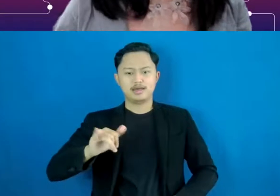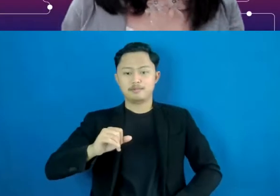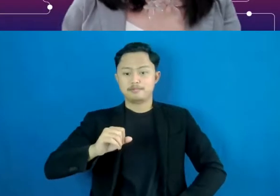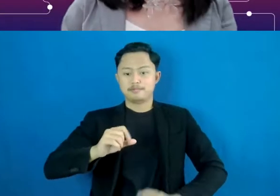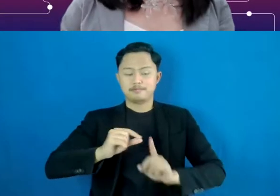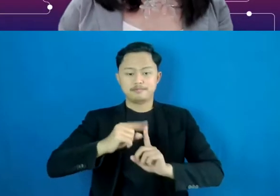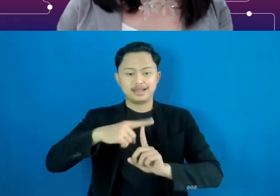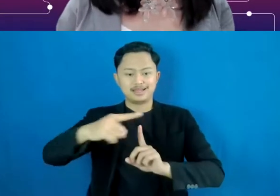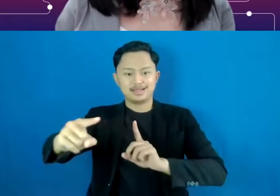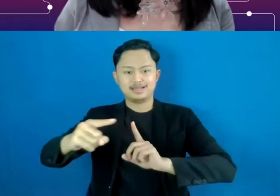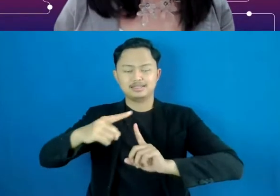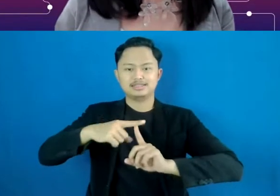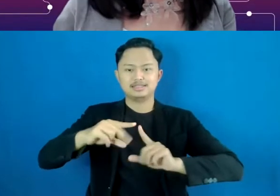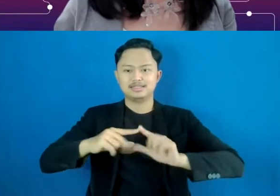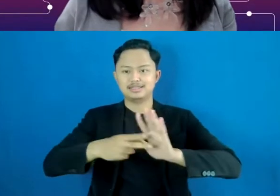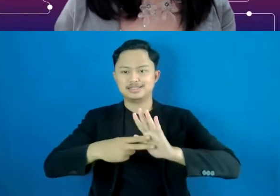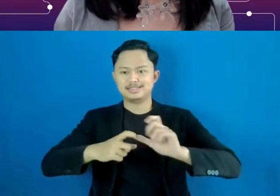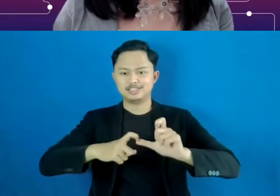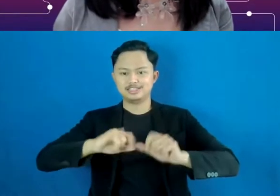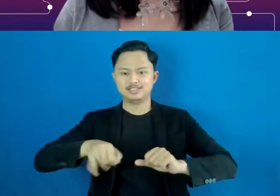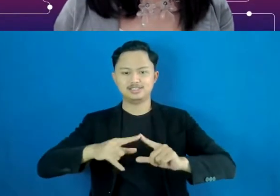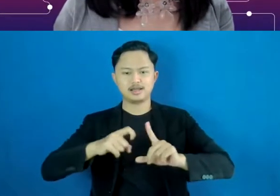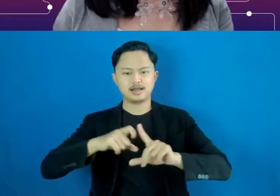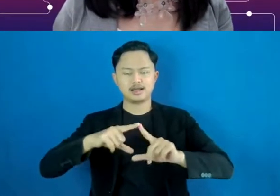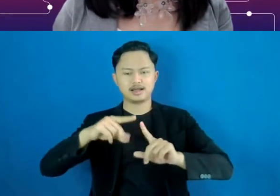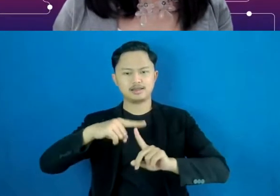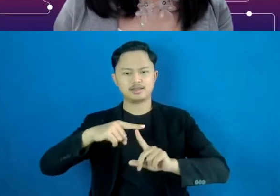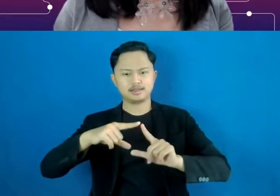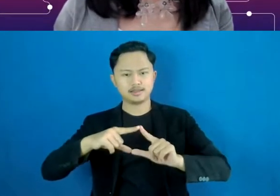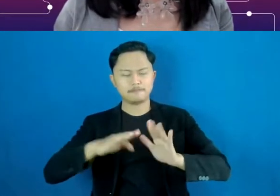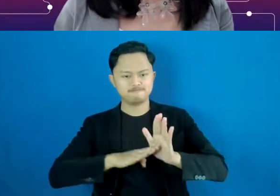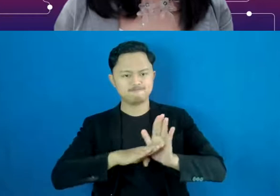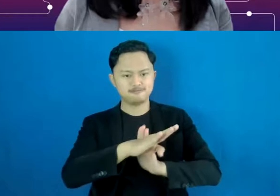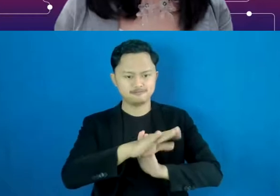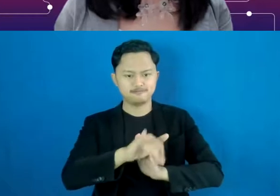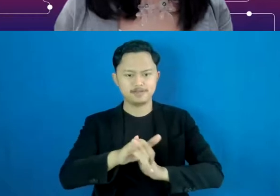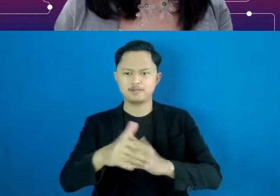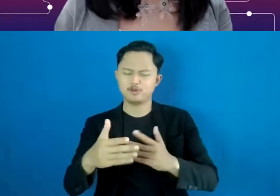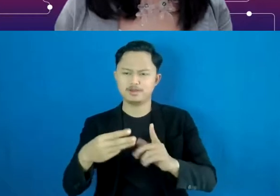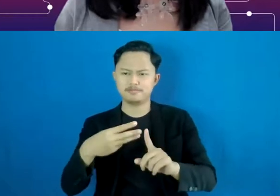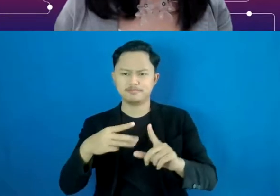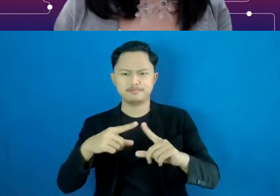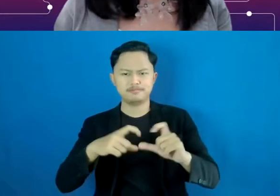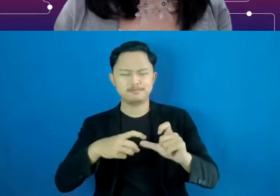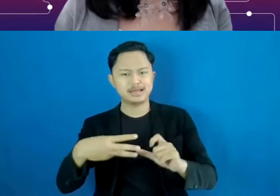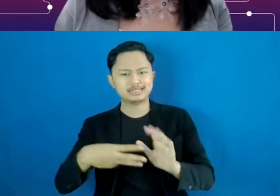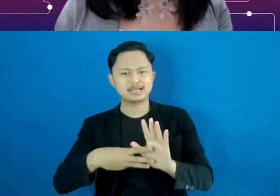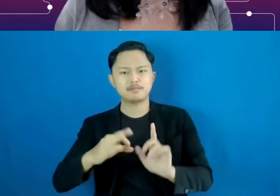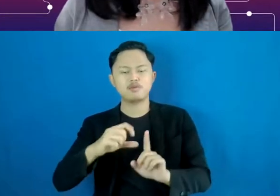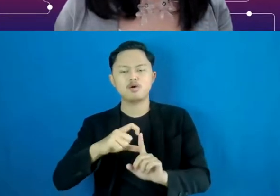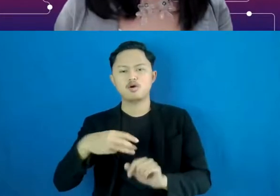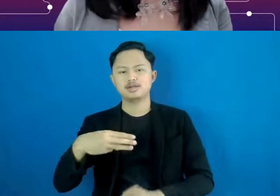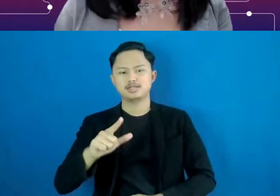to deploy this model. So yes, to an extent, we can use the PACE model, but like it is used